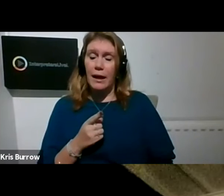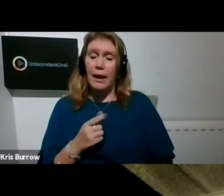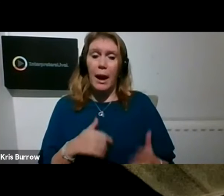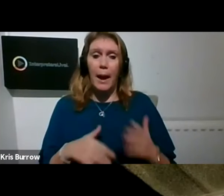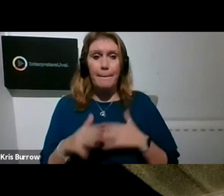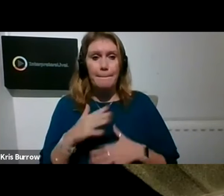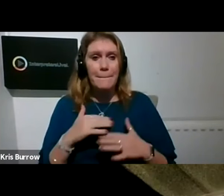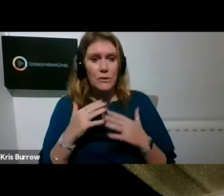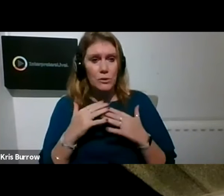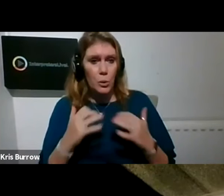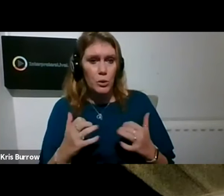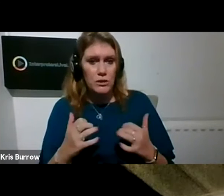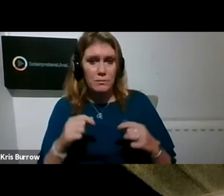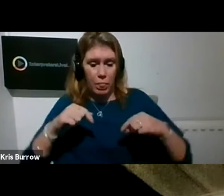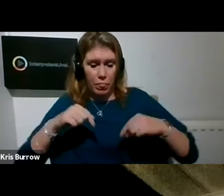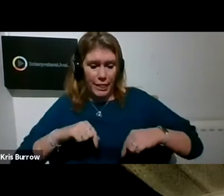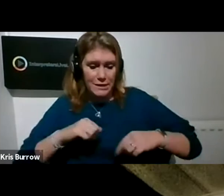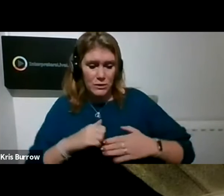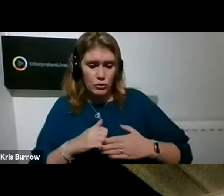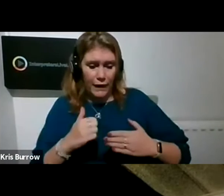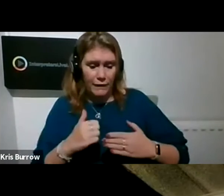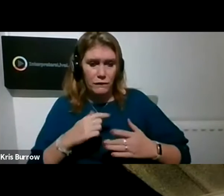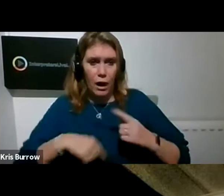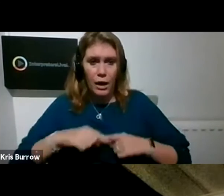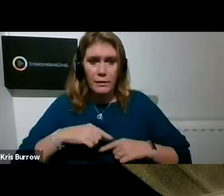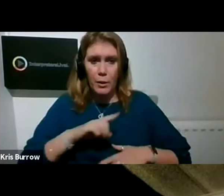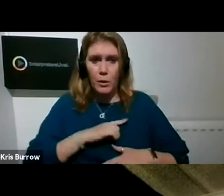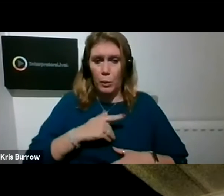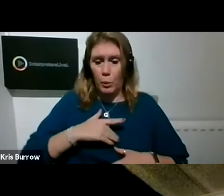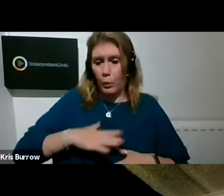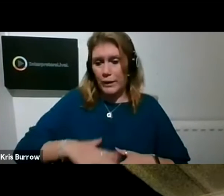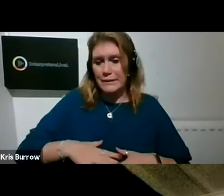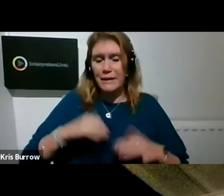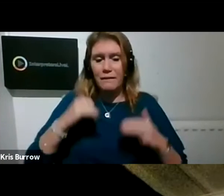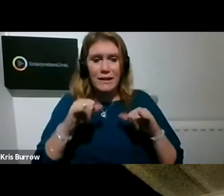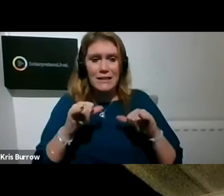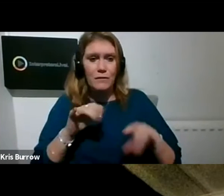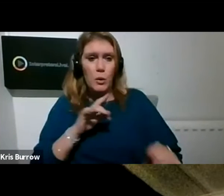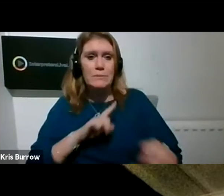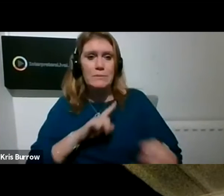great for us because we wanted to come to a festival that's kind of specifically